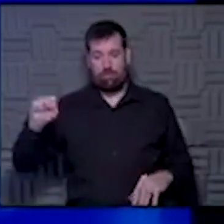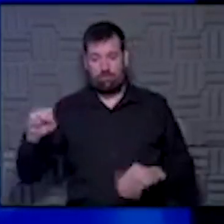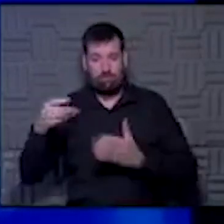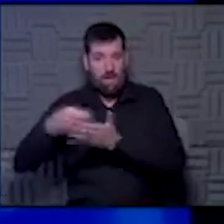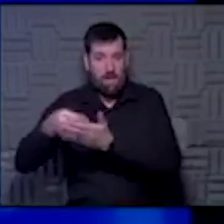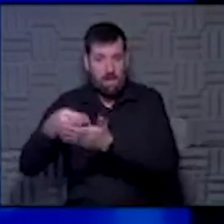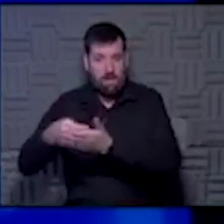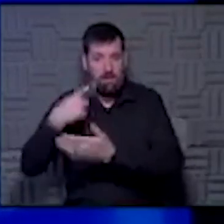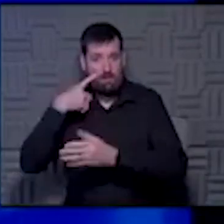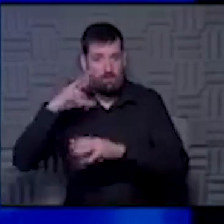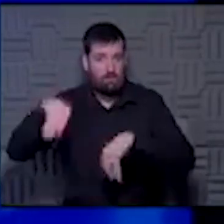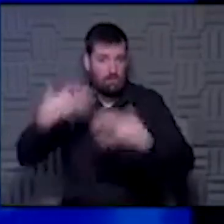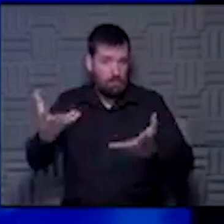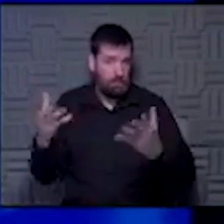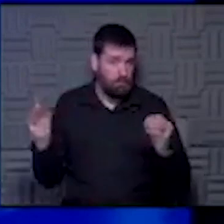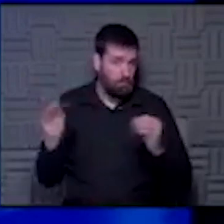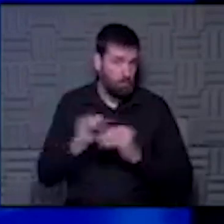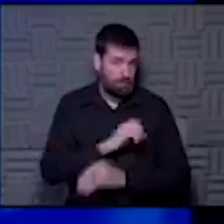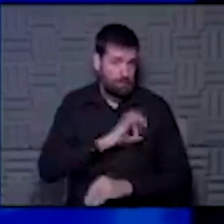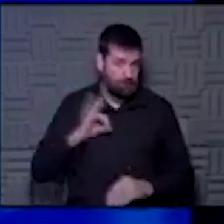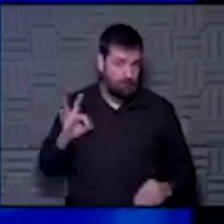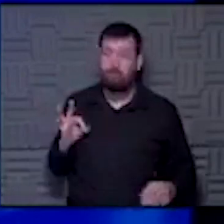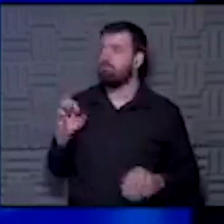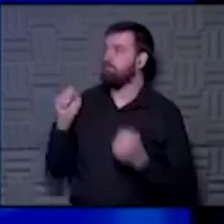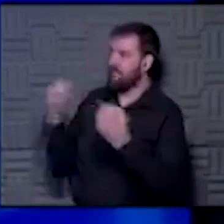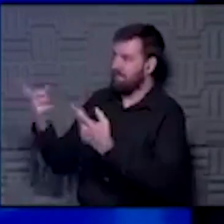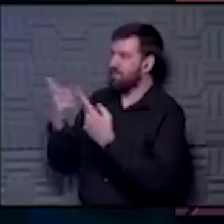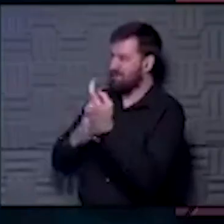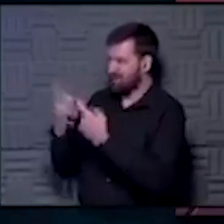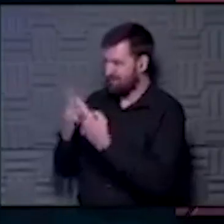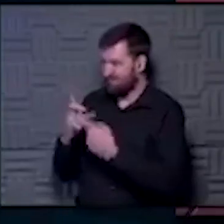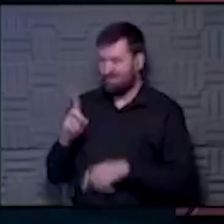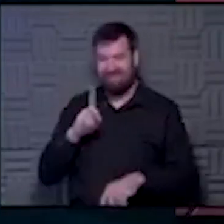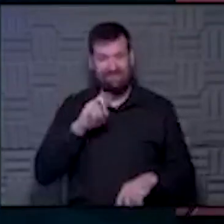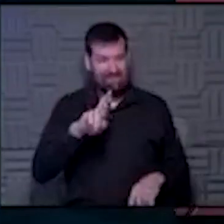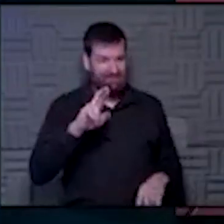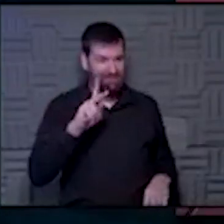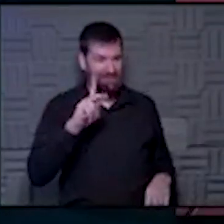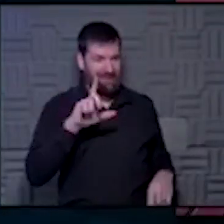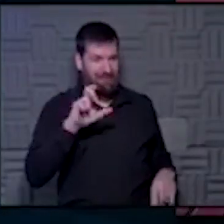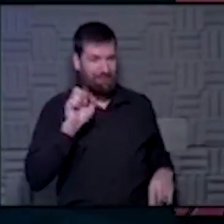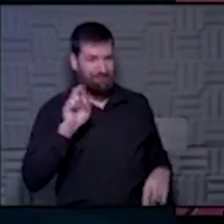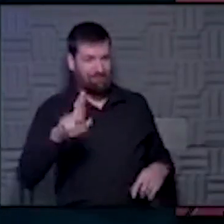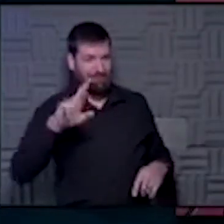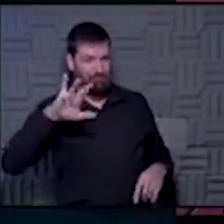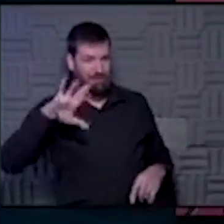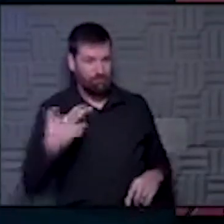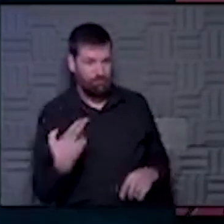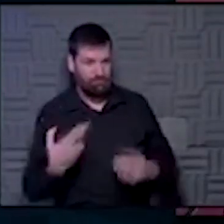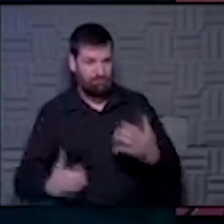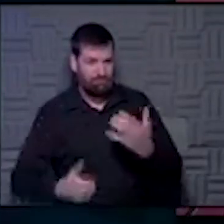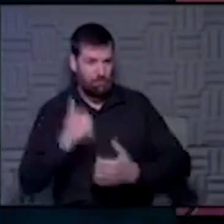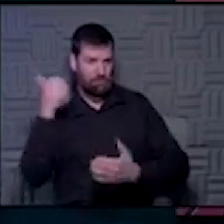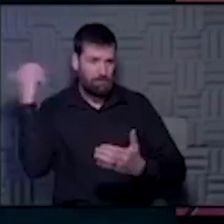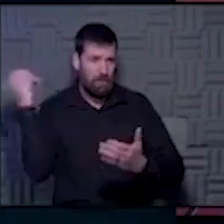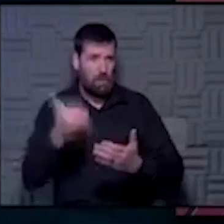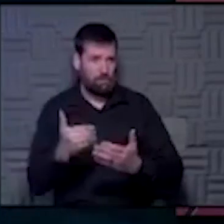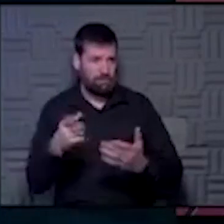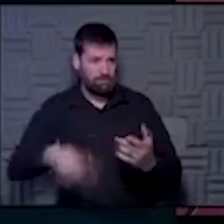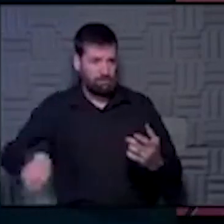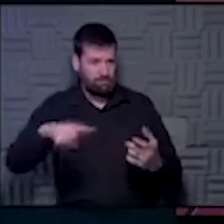extra staff? So a lot of questions there. Dr. Calendar-Rich, I know you've been out and about and probably are the closest to